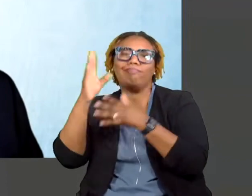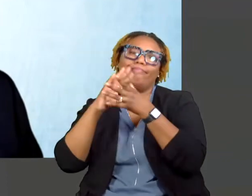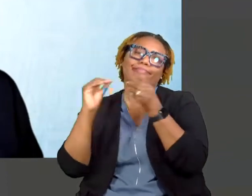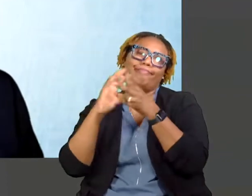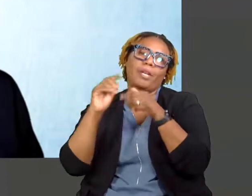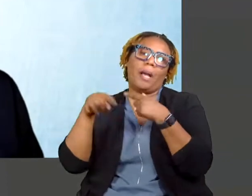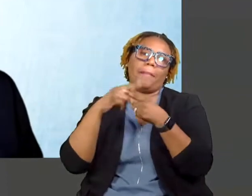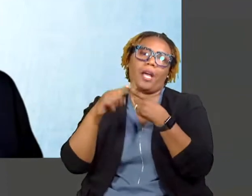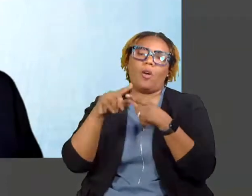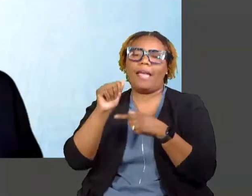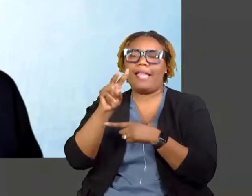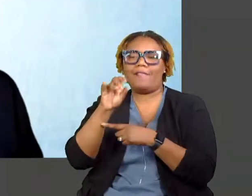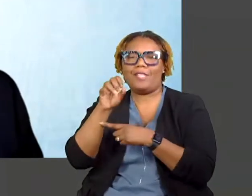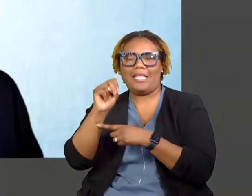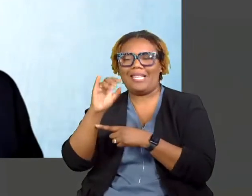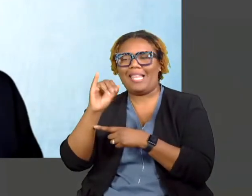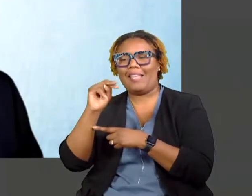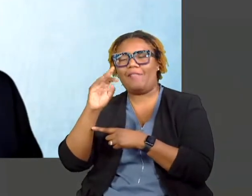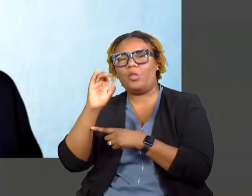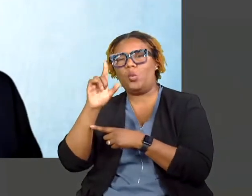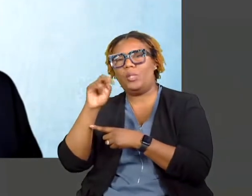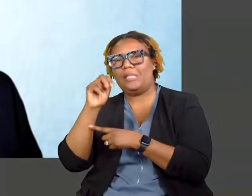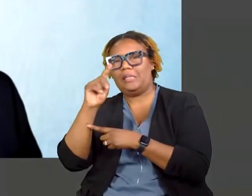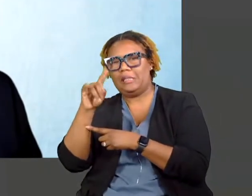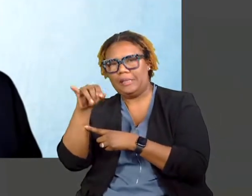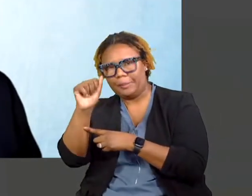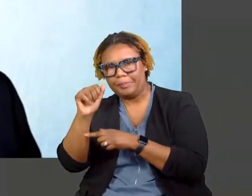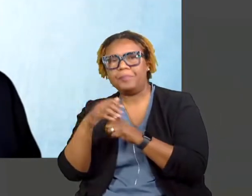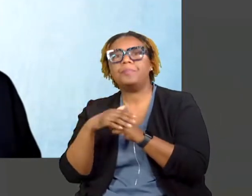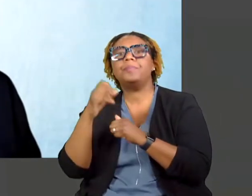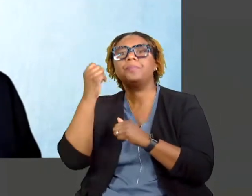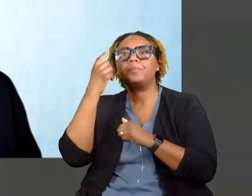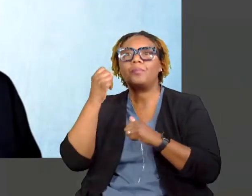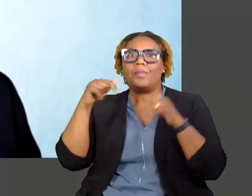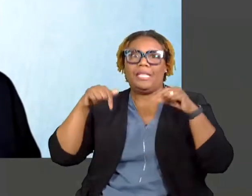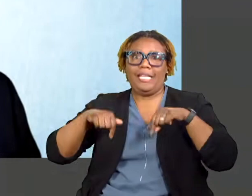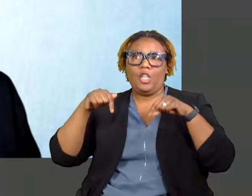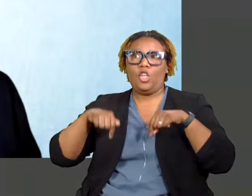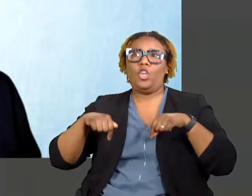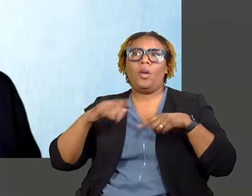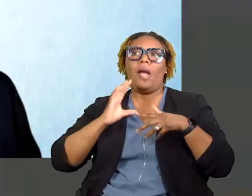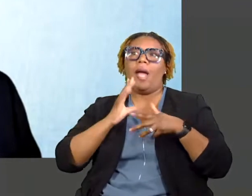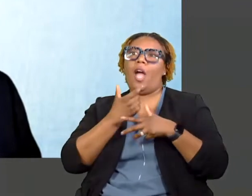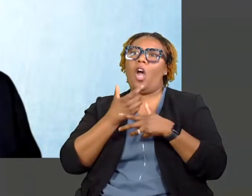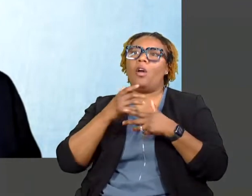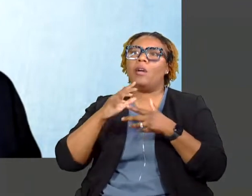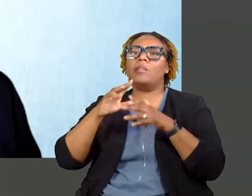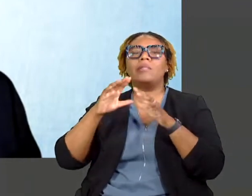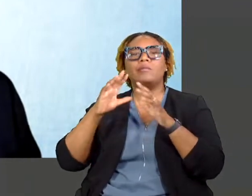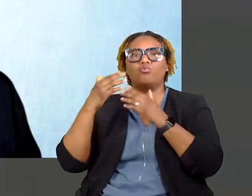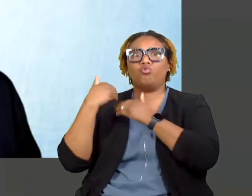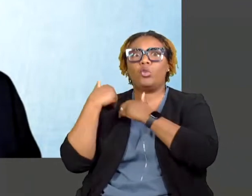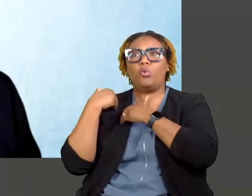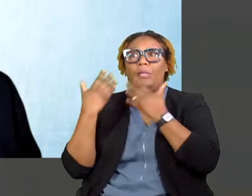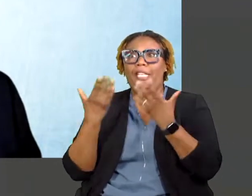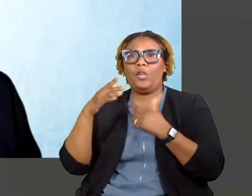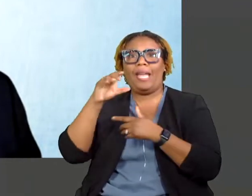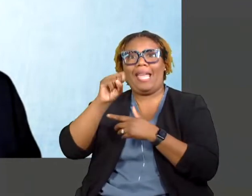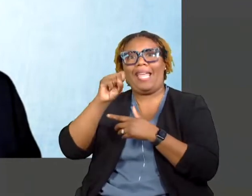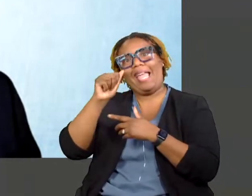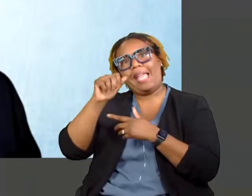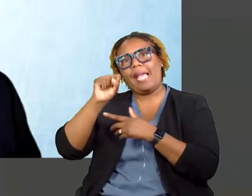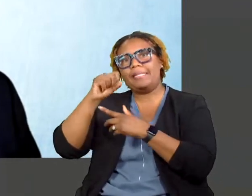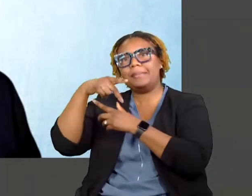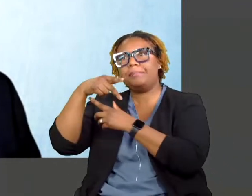At the Administration for Strategic Preparedness and Response, or ASPR, one of the major goals we have is to develop